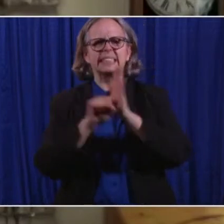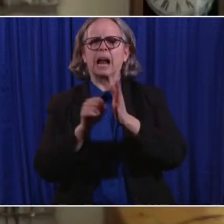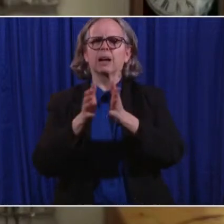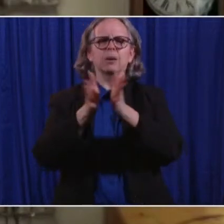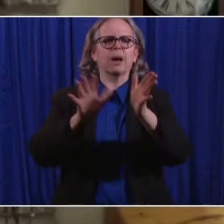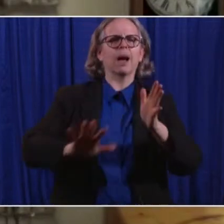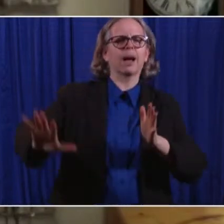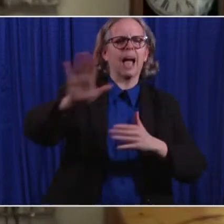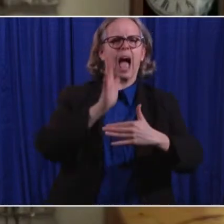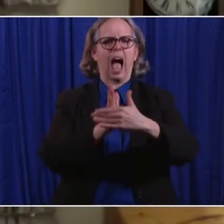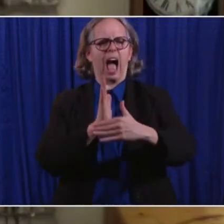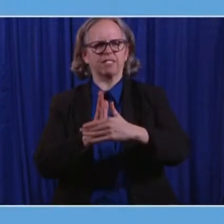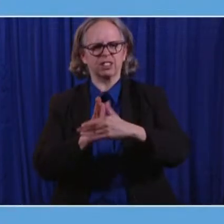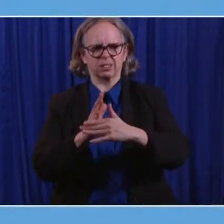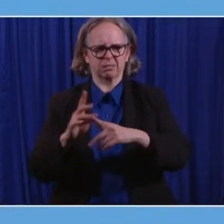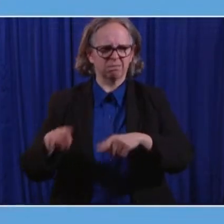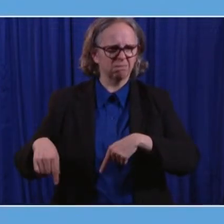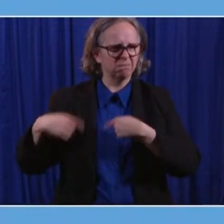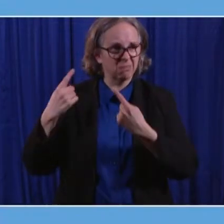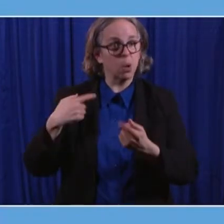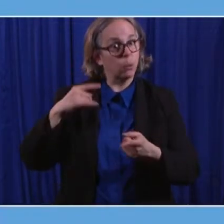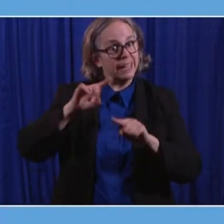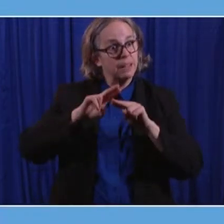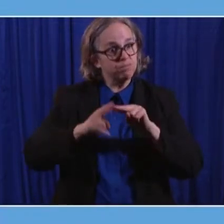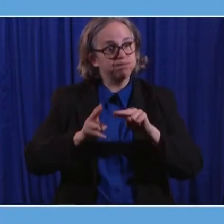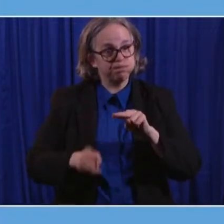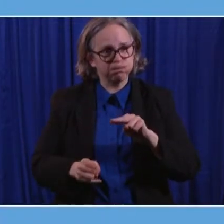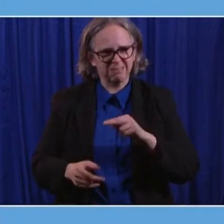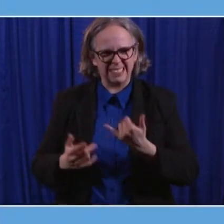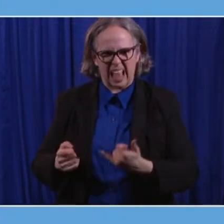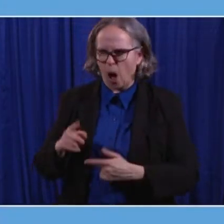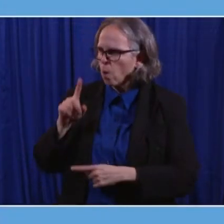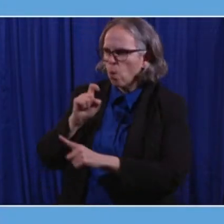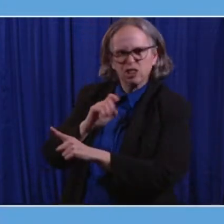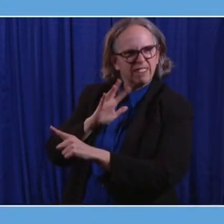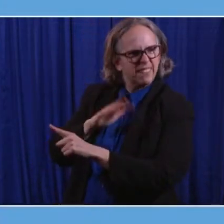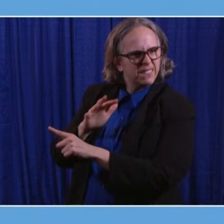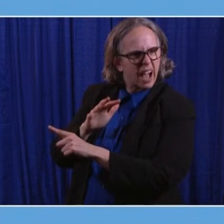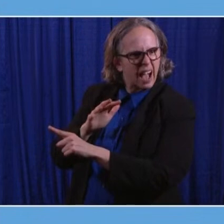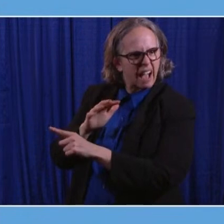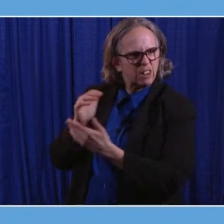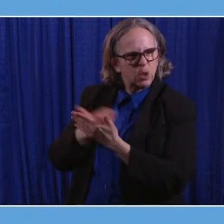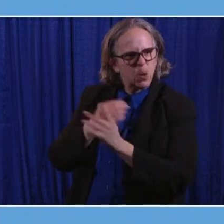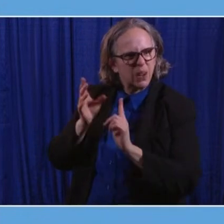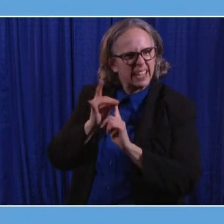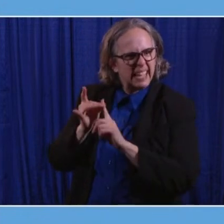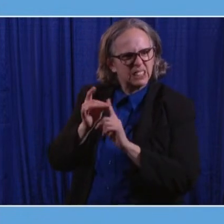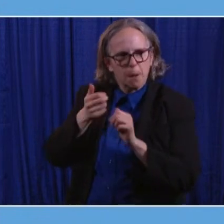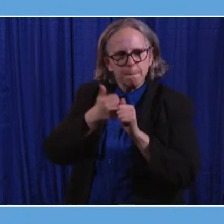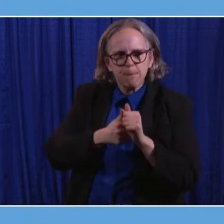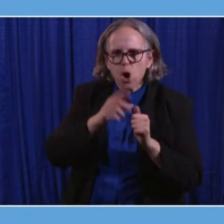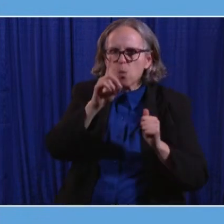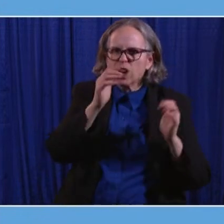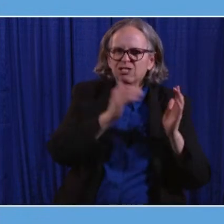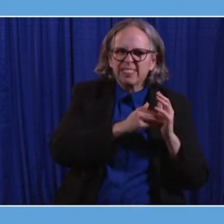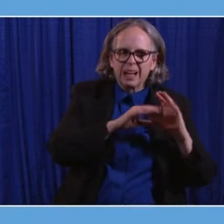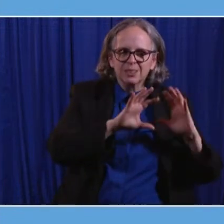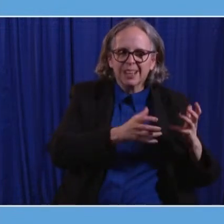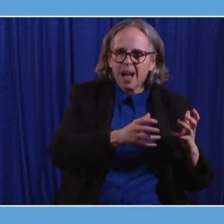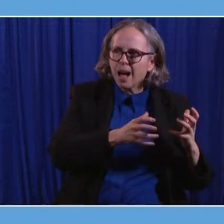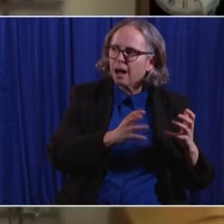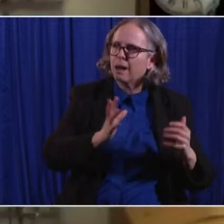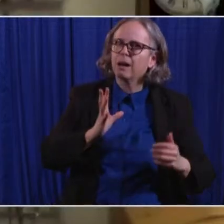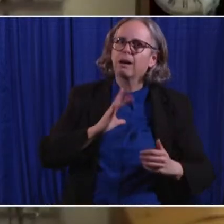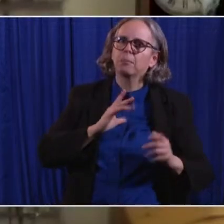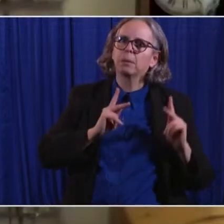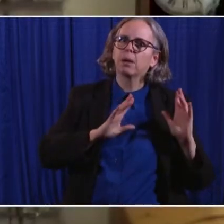are at 155. 155. So let's talk a little bit about this